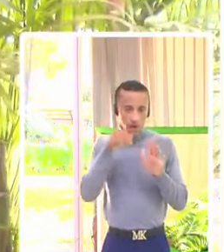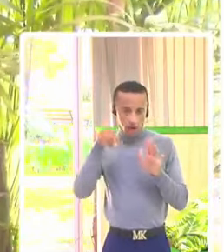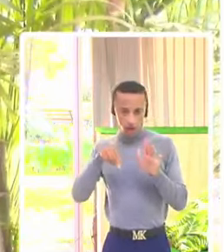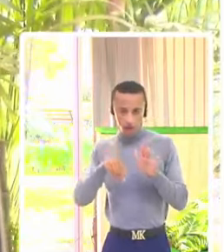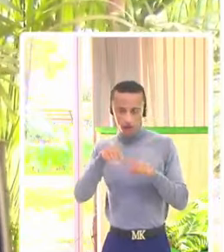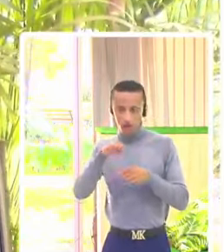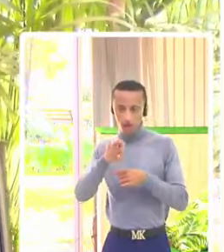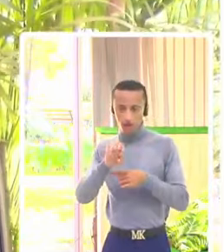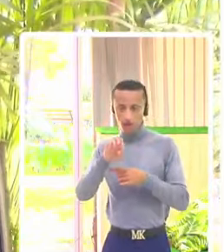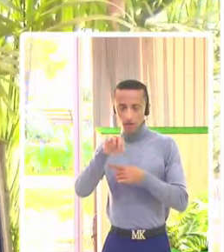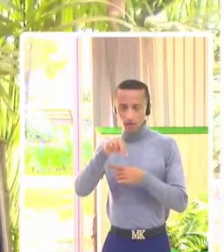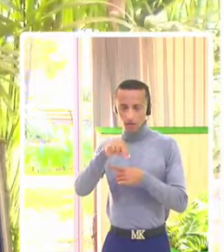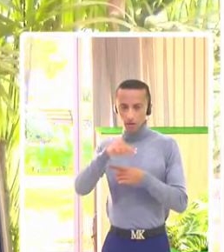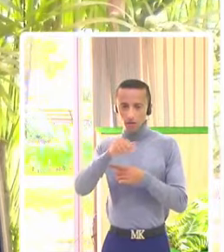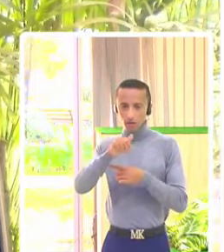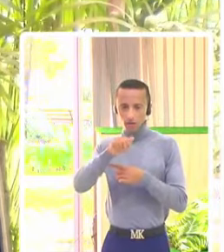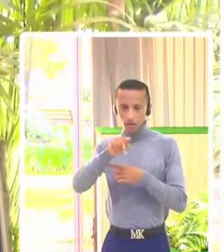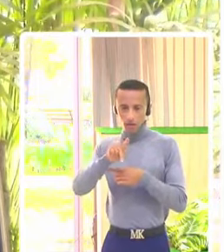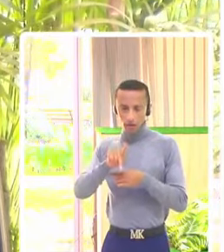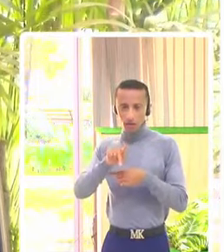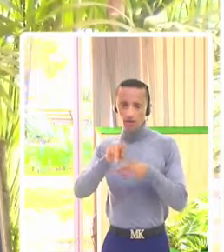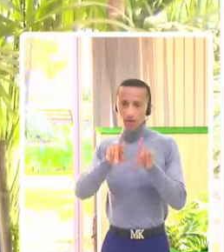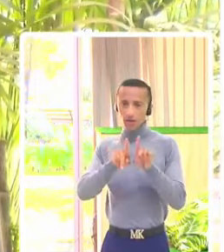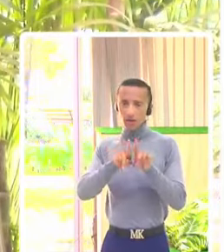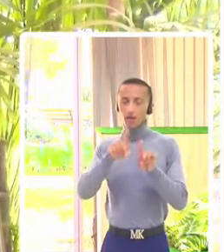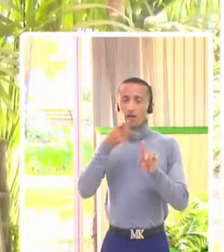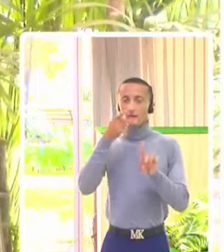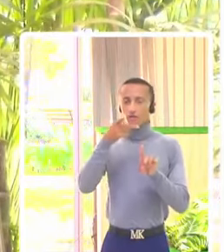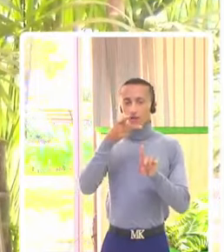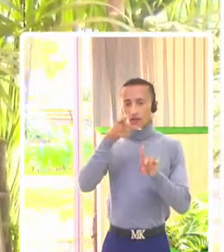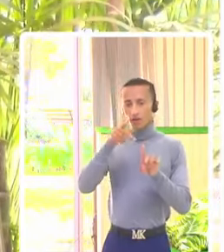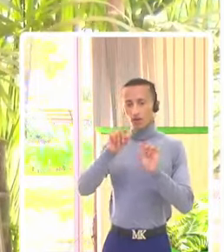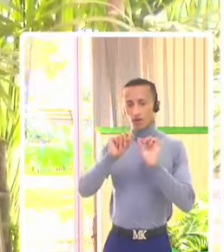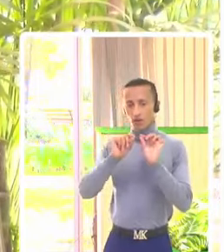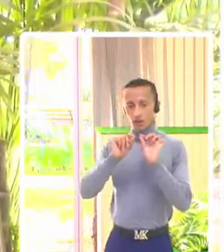government, I would say that at least from